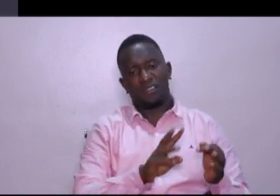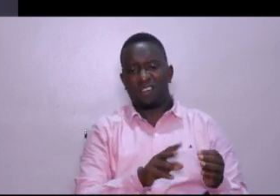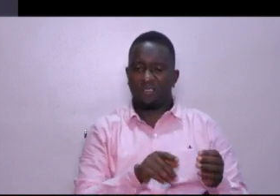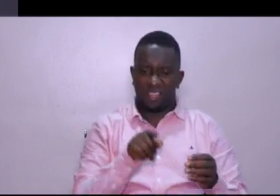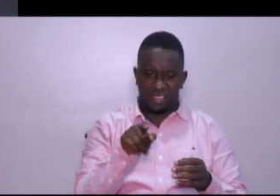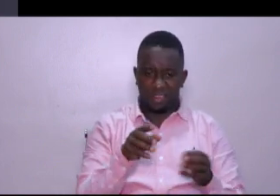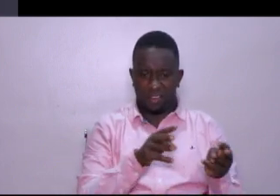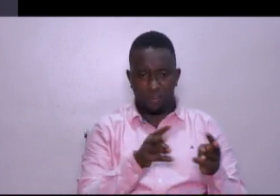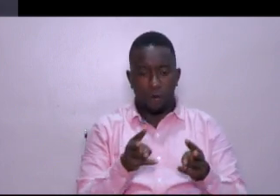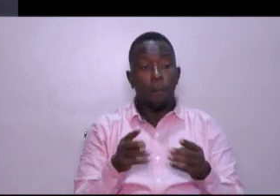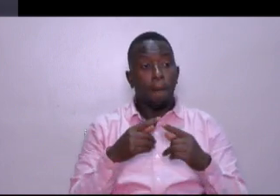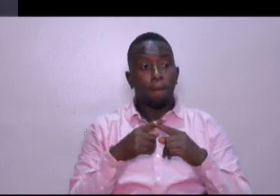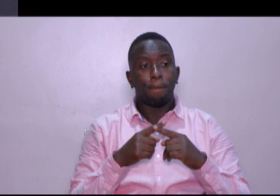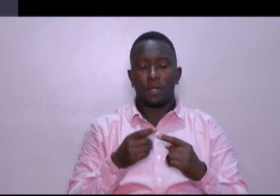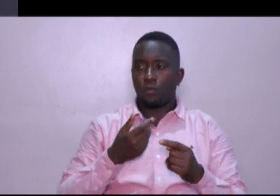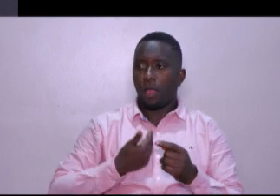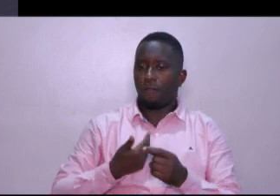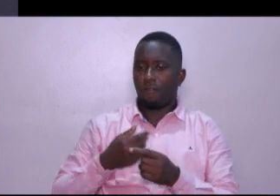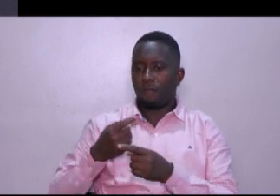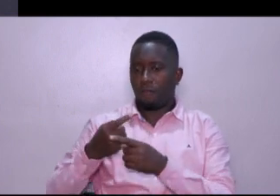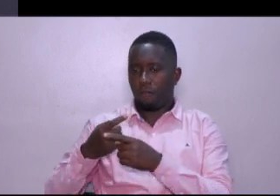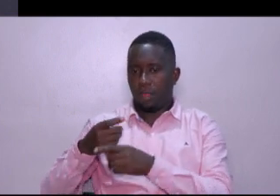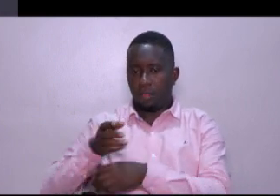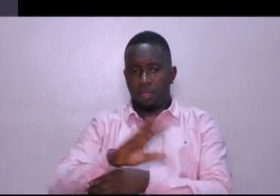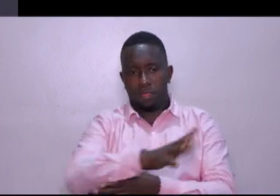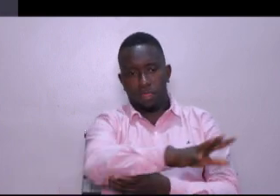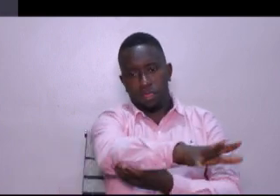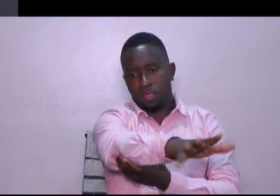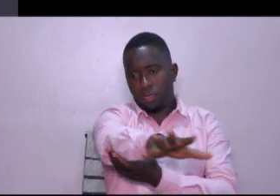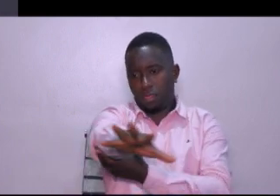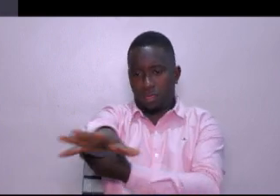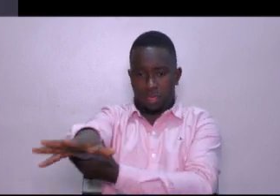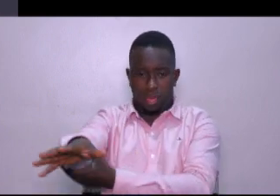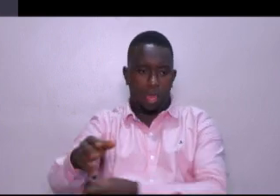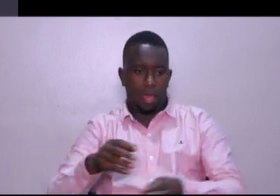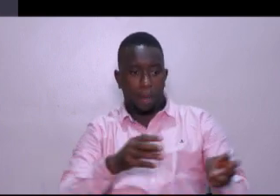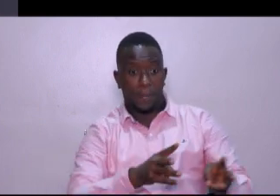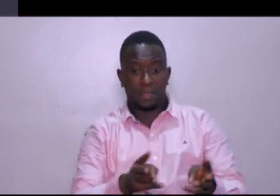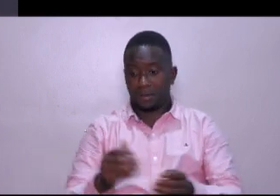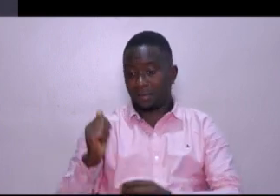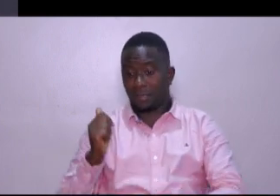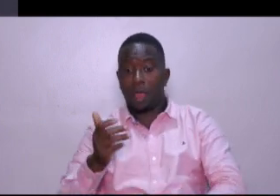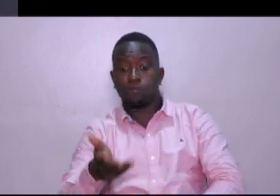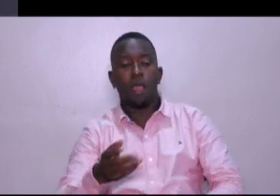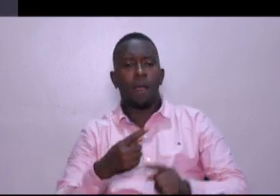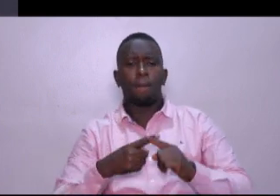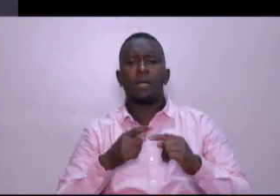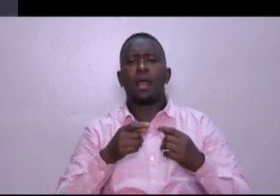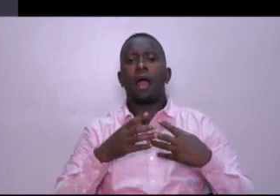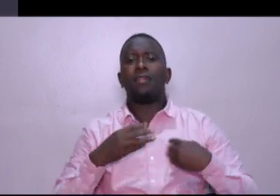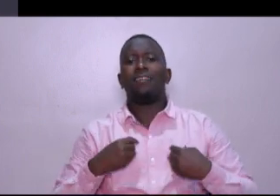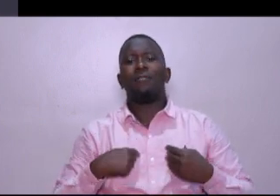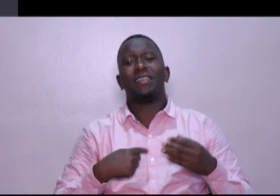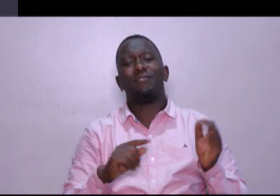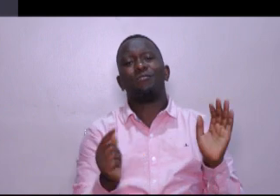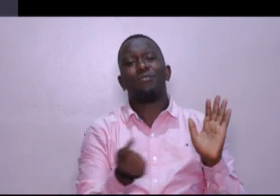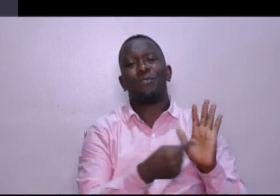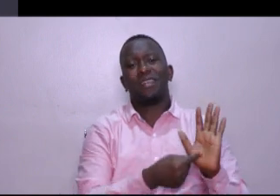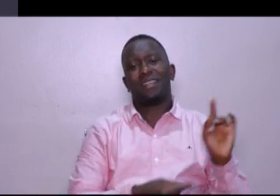then we have irrigation methods. These were there yesterday, but allow me just point at only